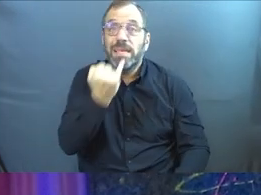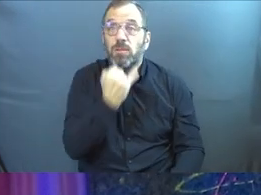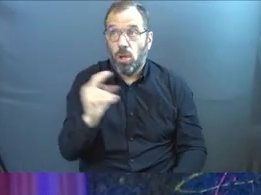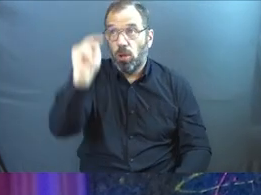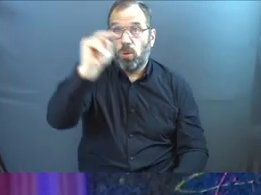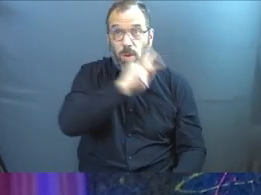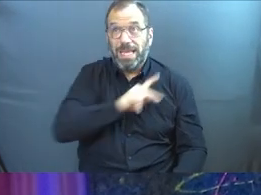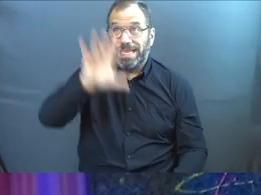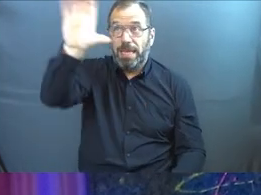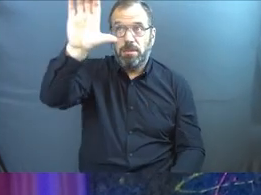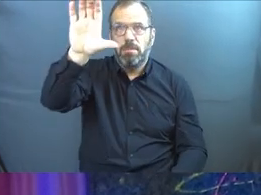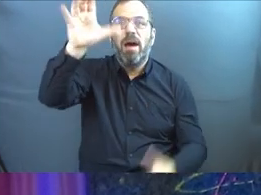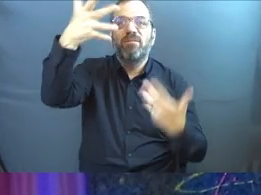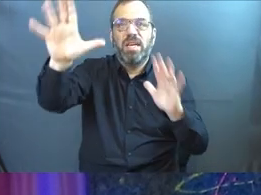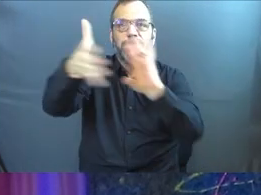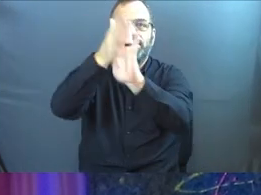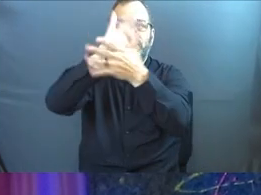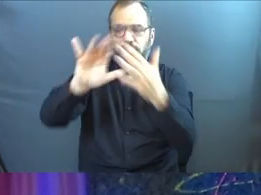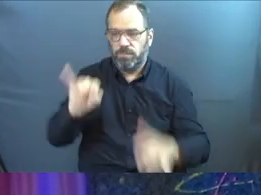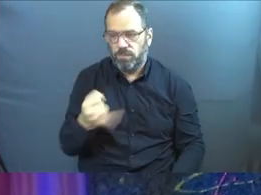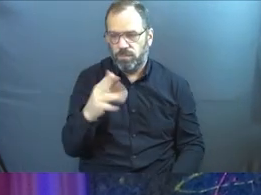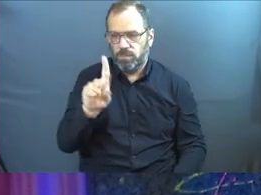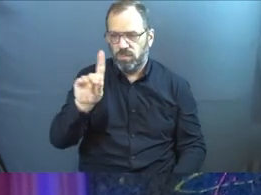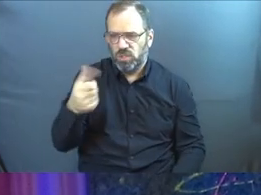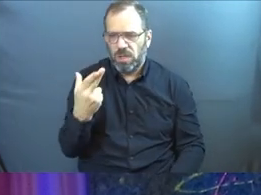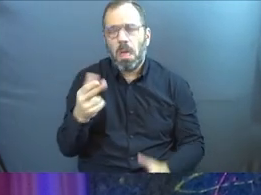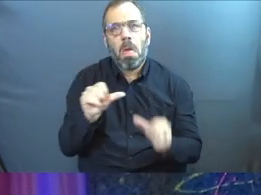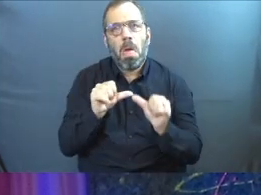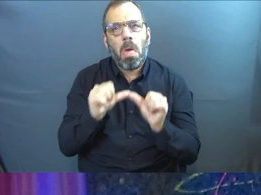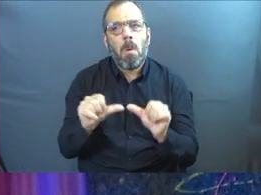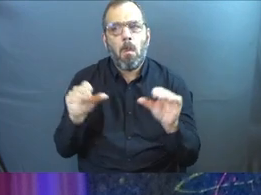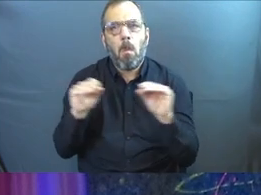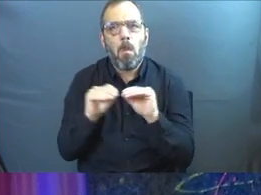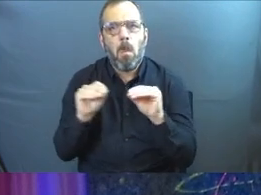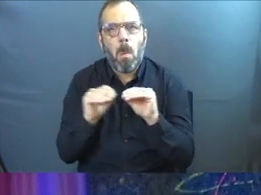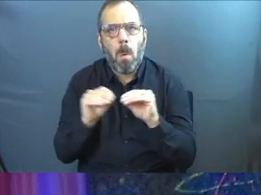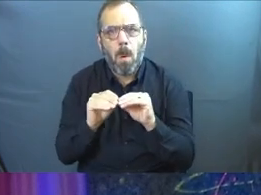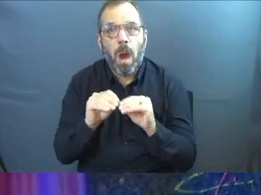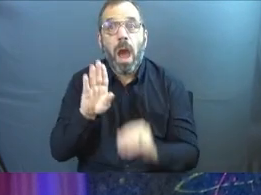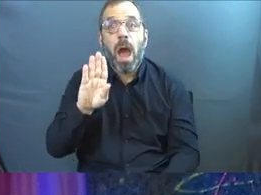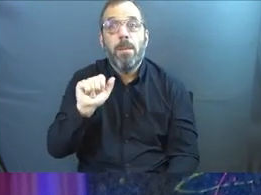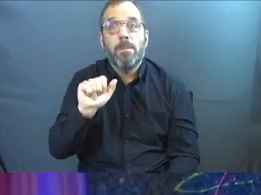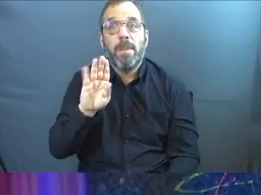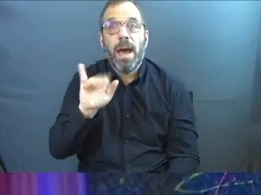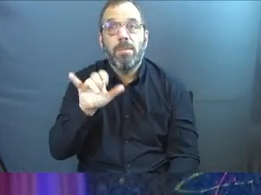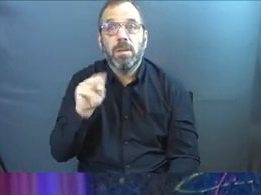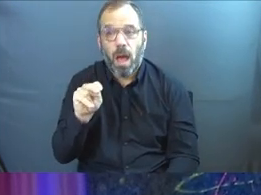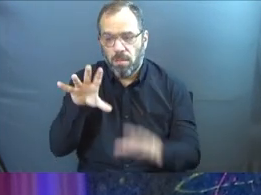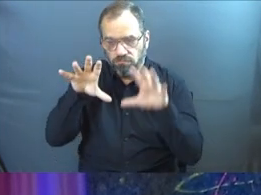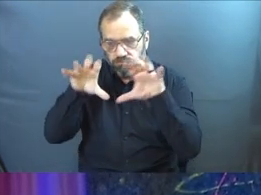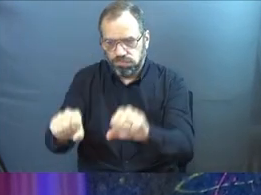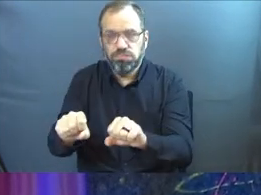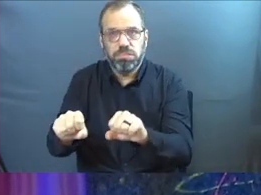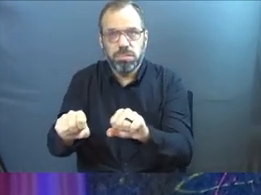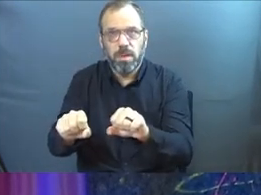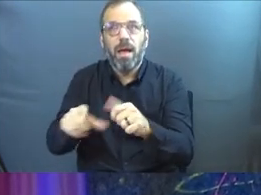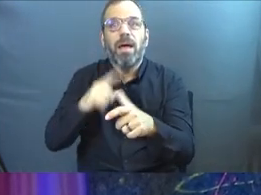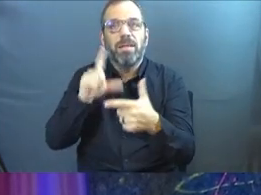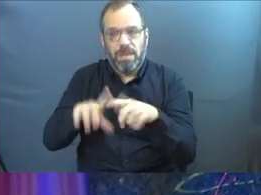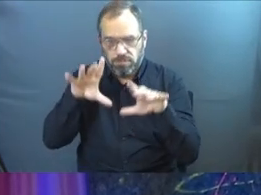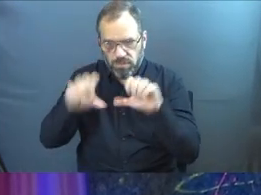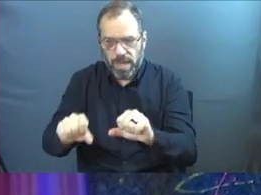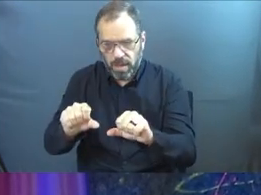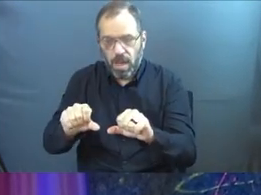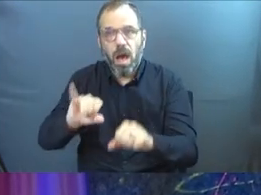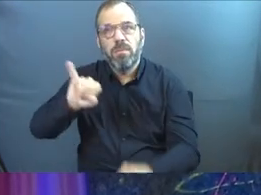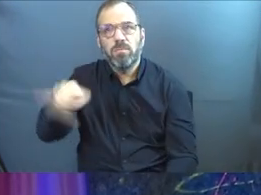northern kingdom, came to an end. Judah lasted just a little bit longer. Babylon was going to eventually come and take